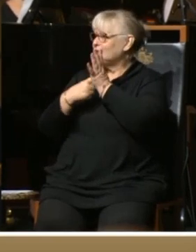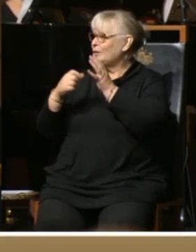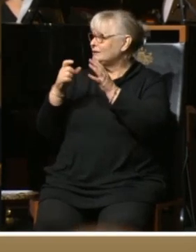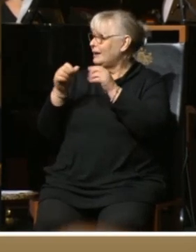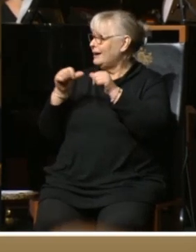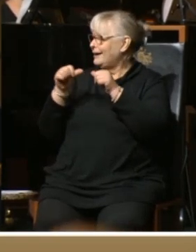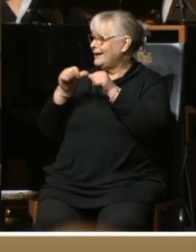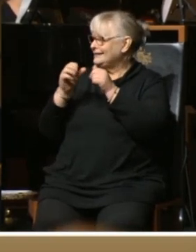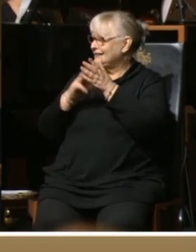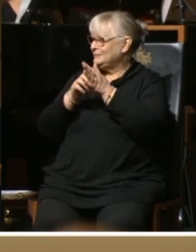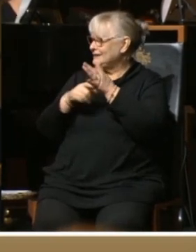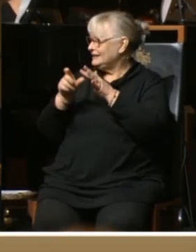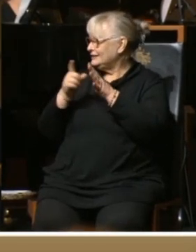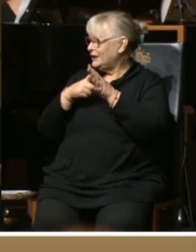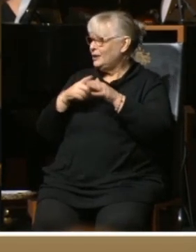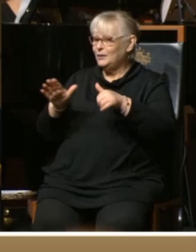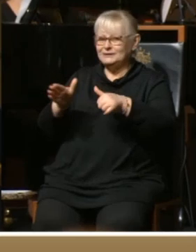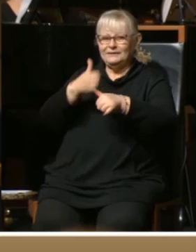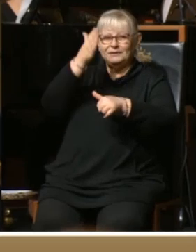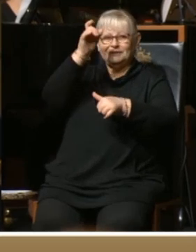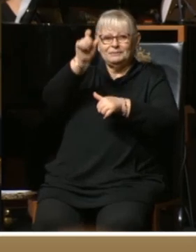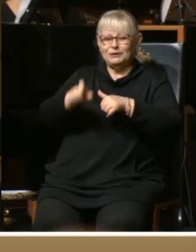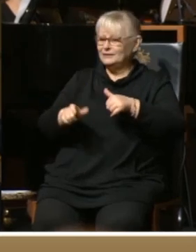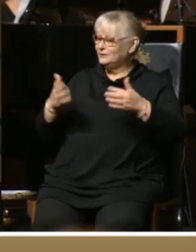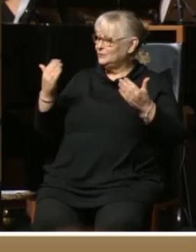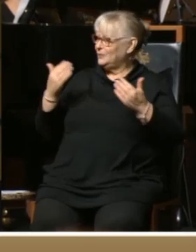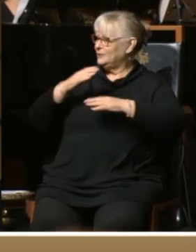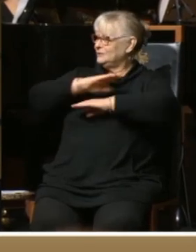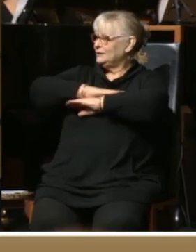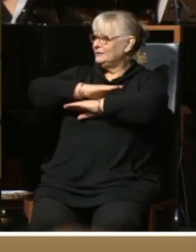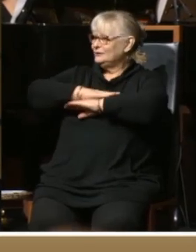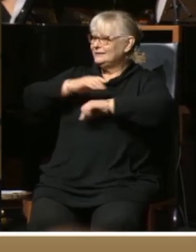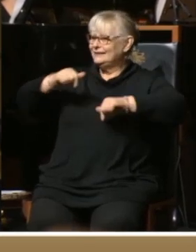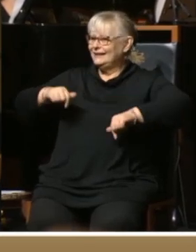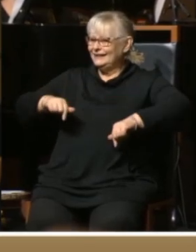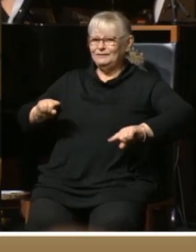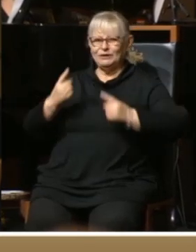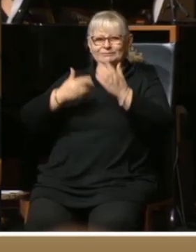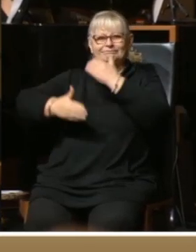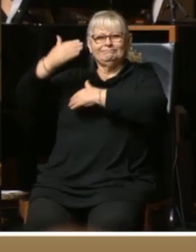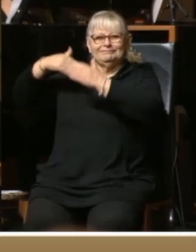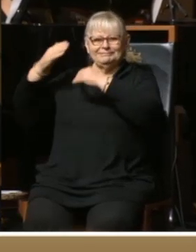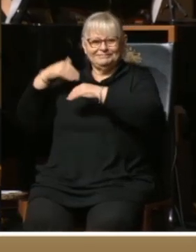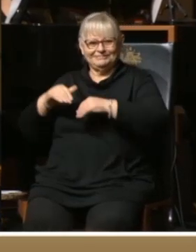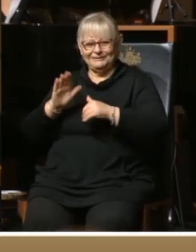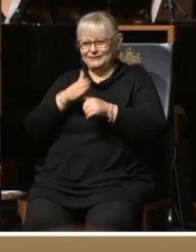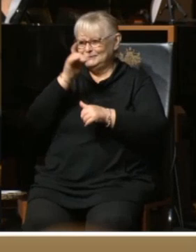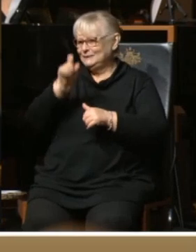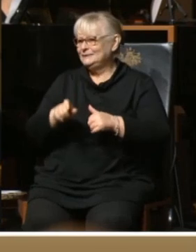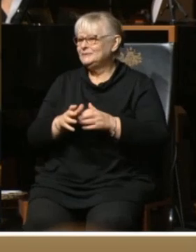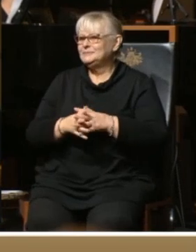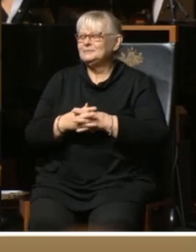House was the first person to do a welcome to country in Parliament House.